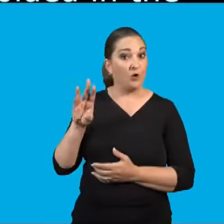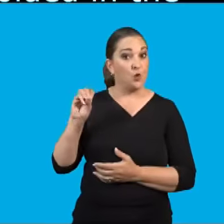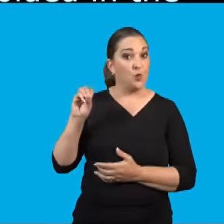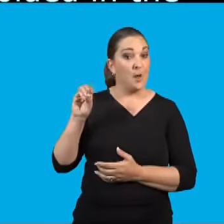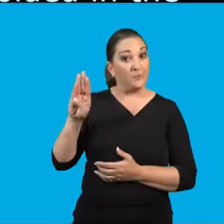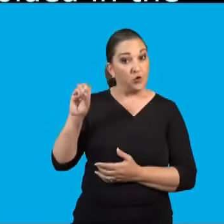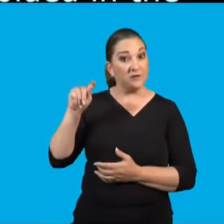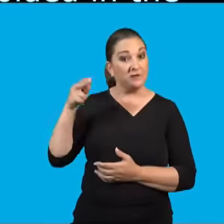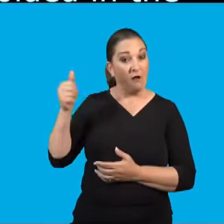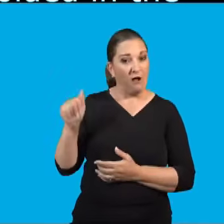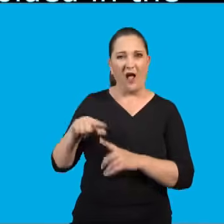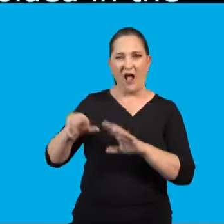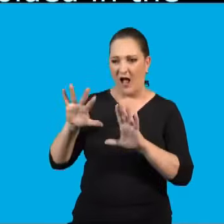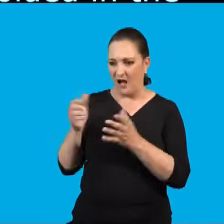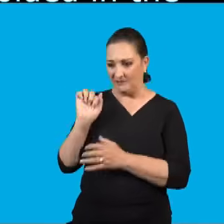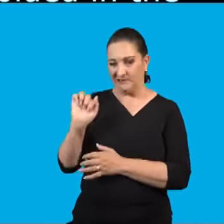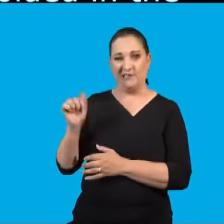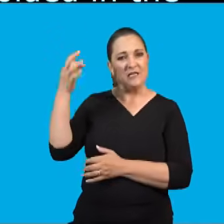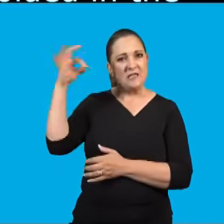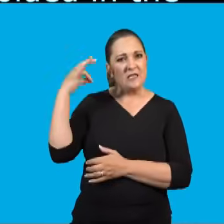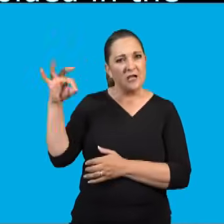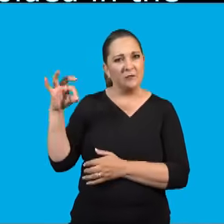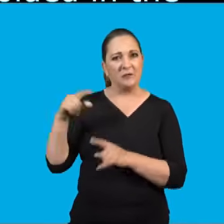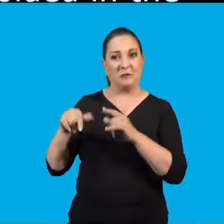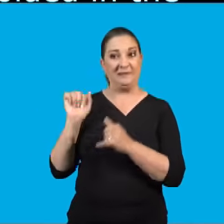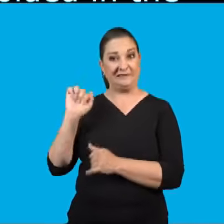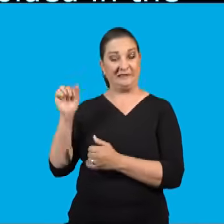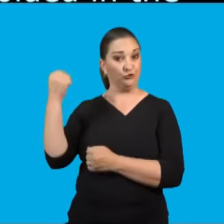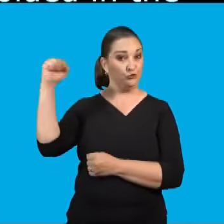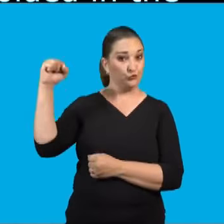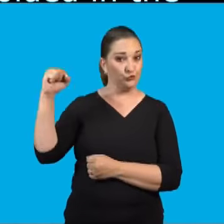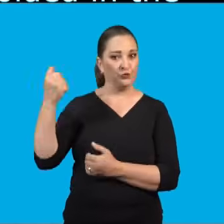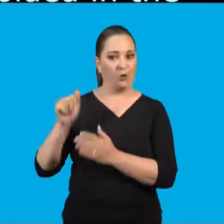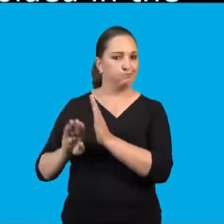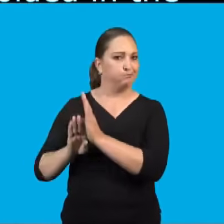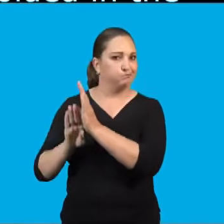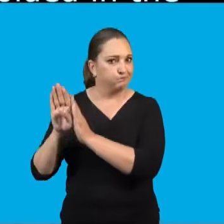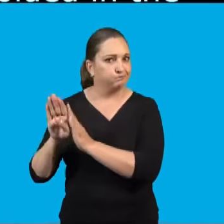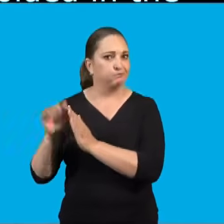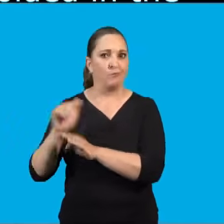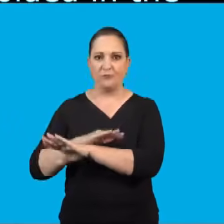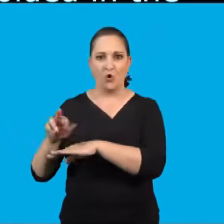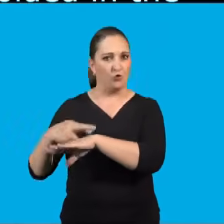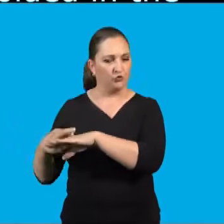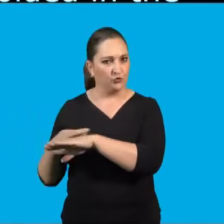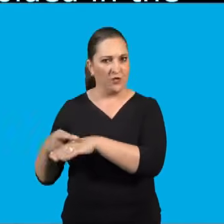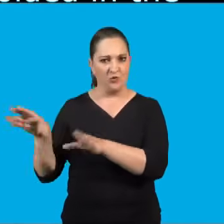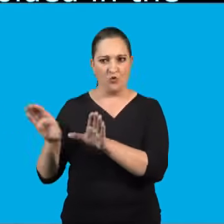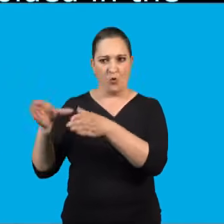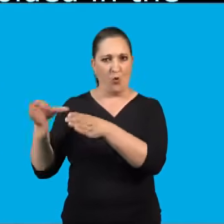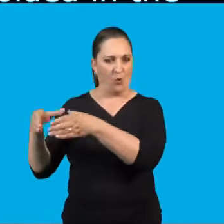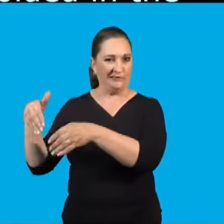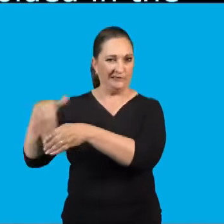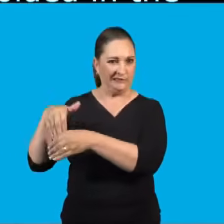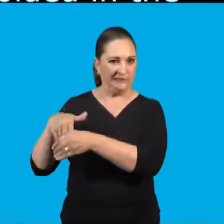Botha's government imposed hardline reform measures and the resistance that progressive non-racial organizations